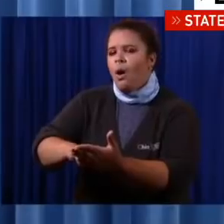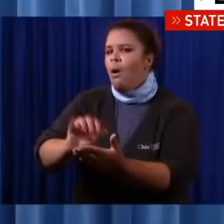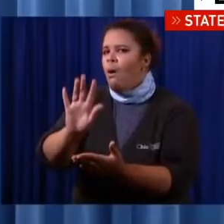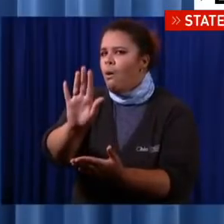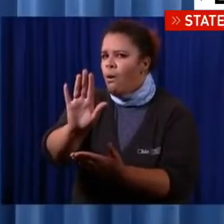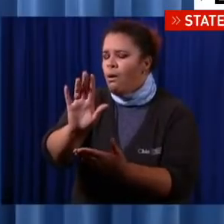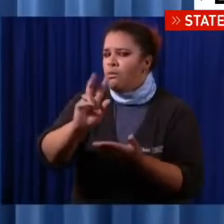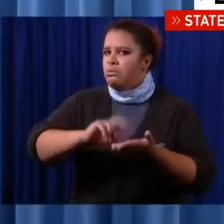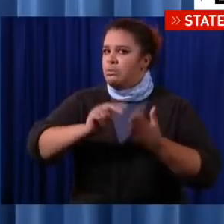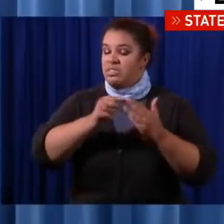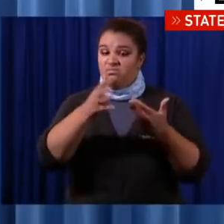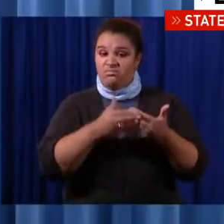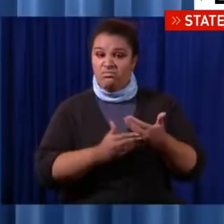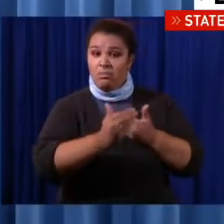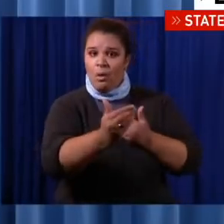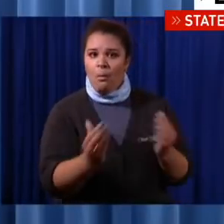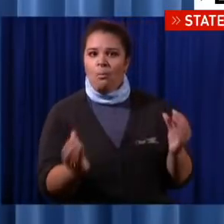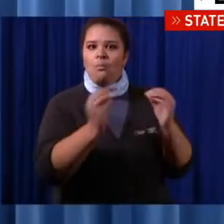in the future?